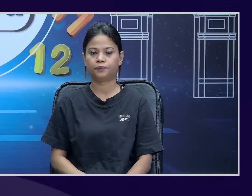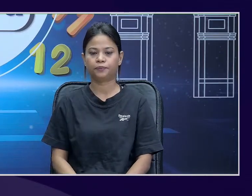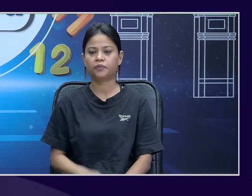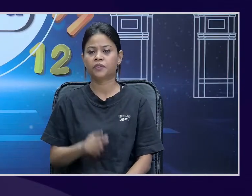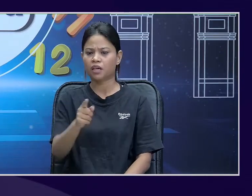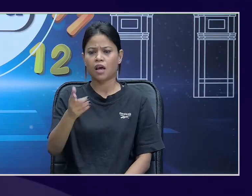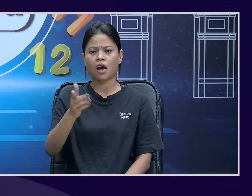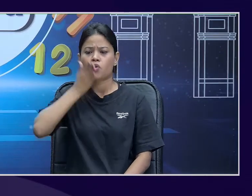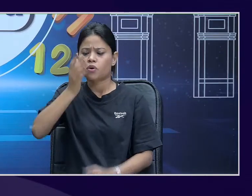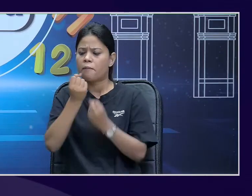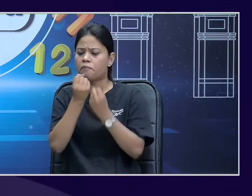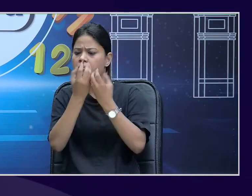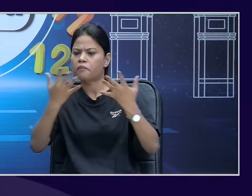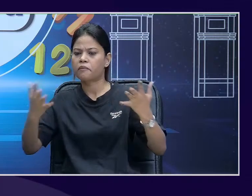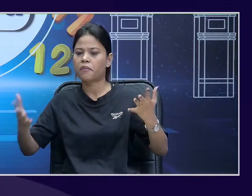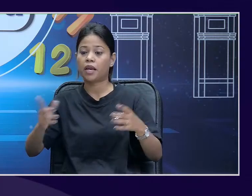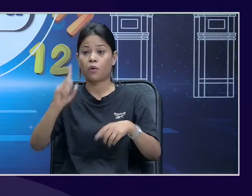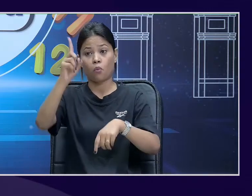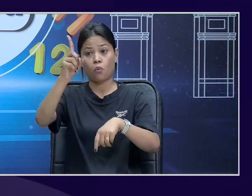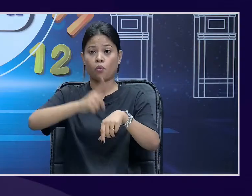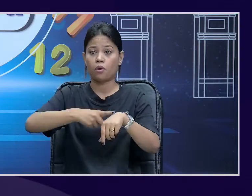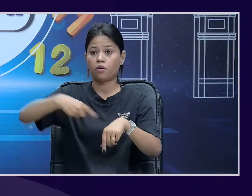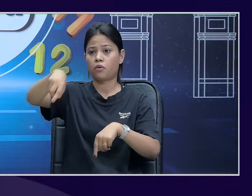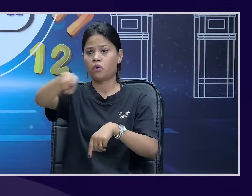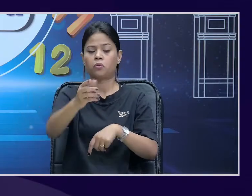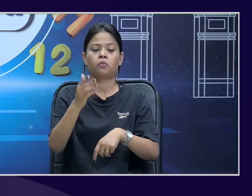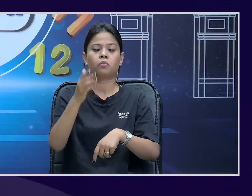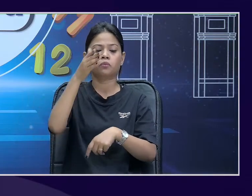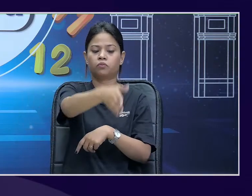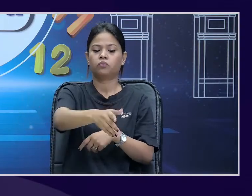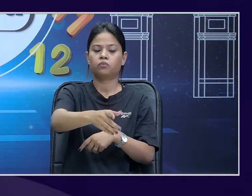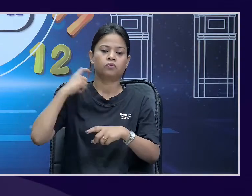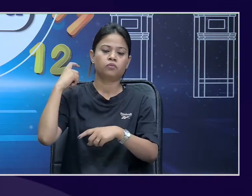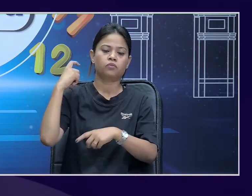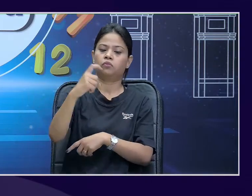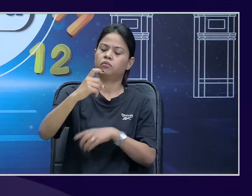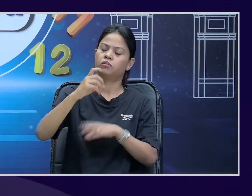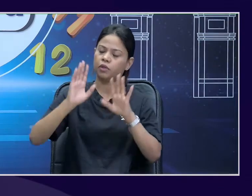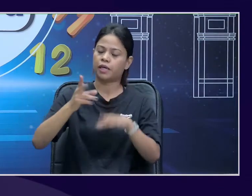Okay, now let's go. Let's see some of the things.